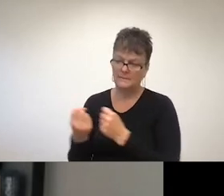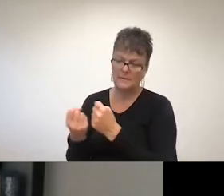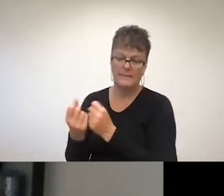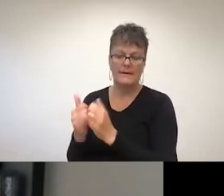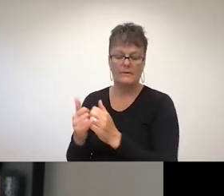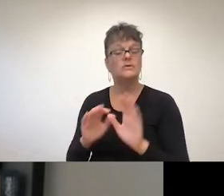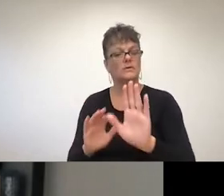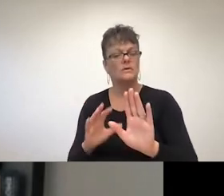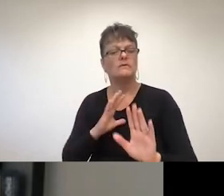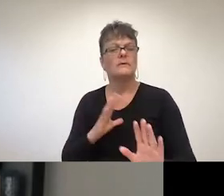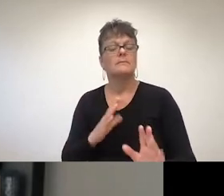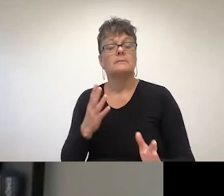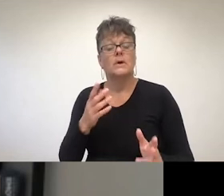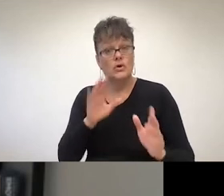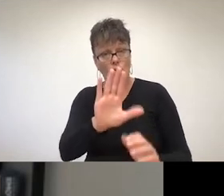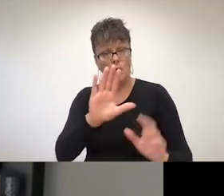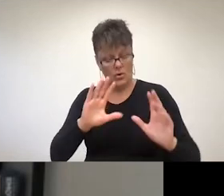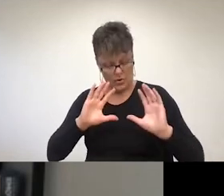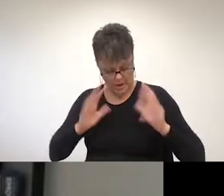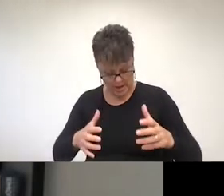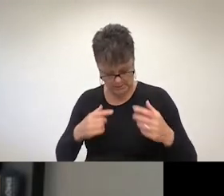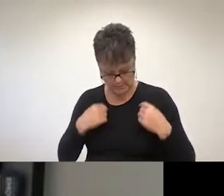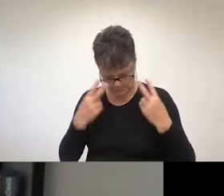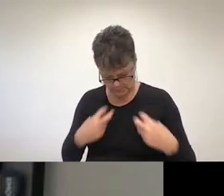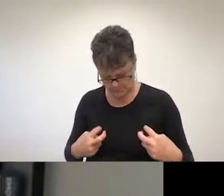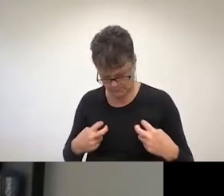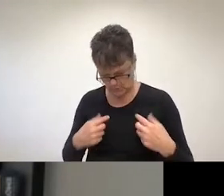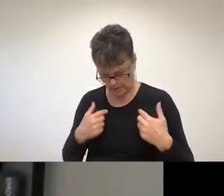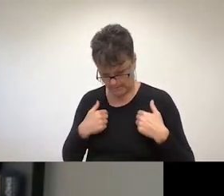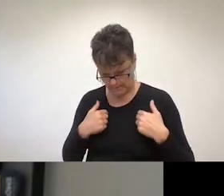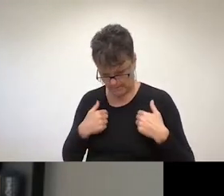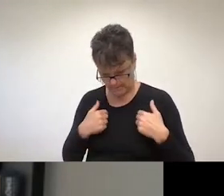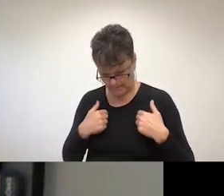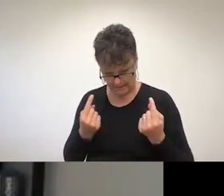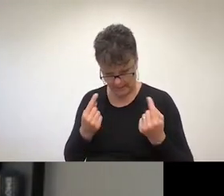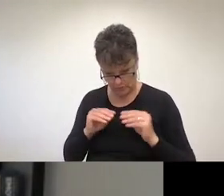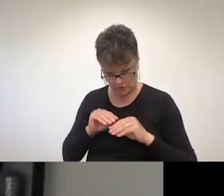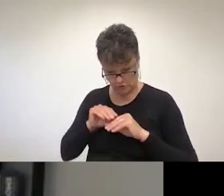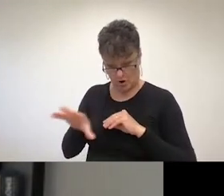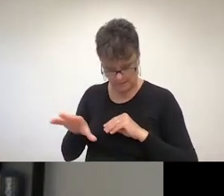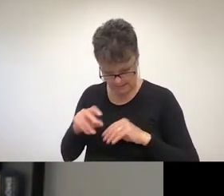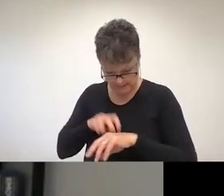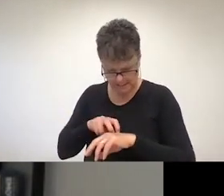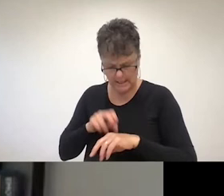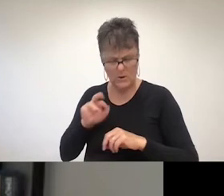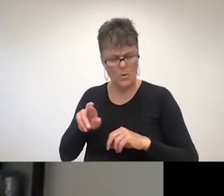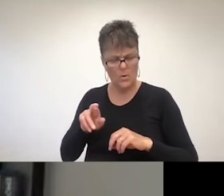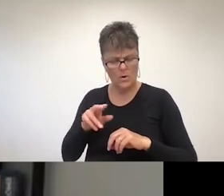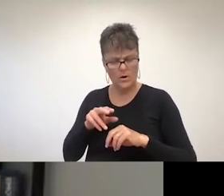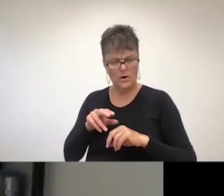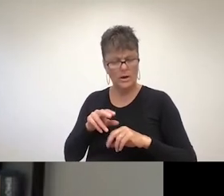in my class that's either causing anxiety or reducing anxiety? We can only control what we're doing in our own